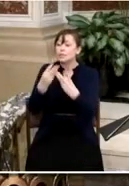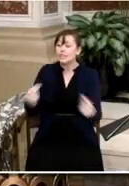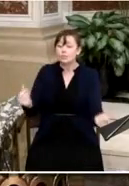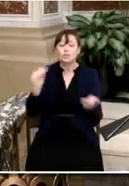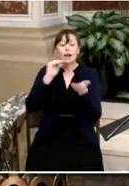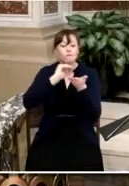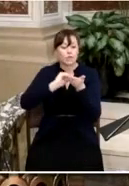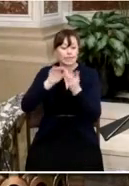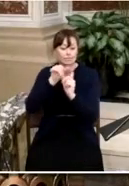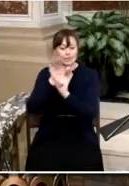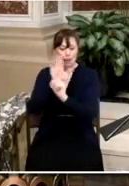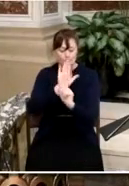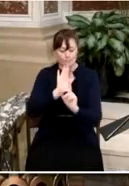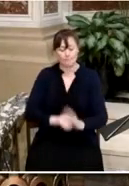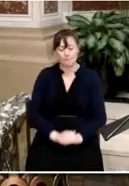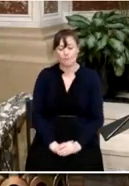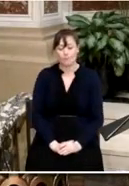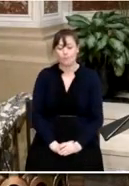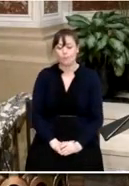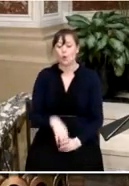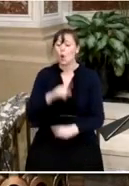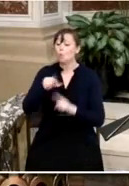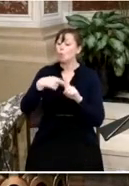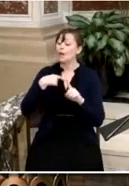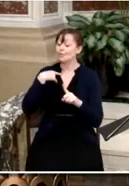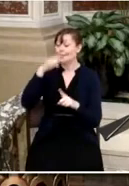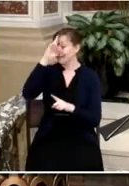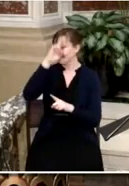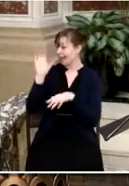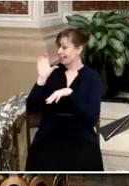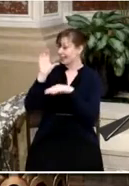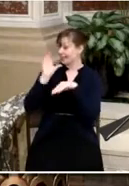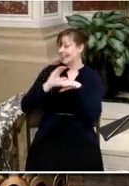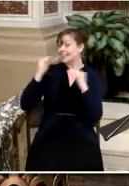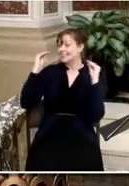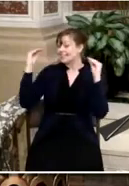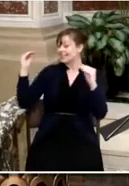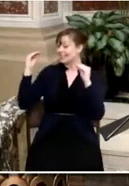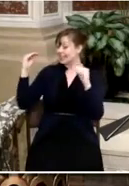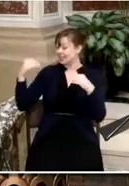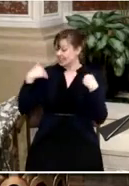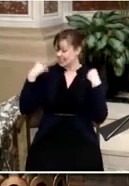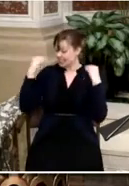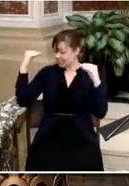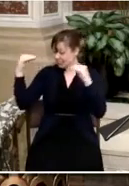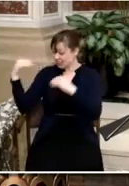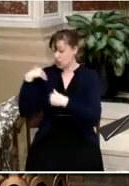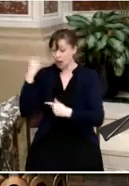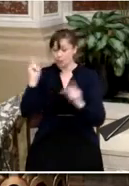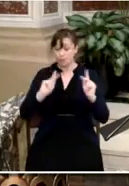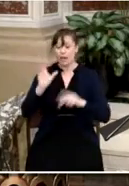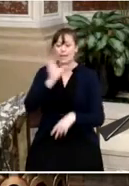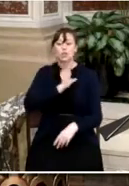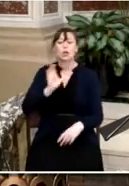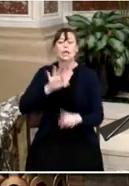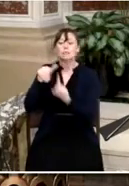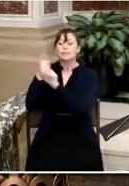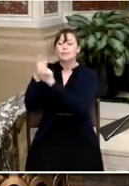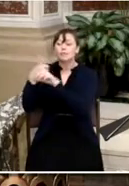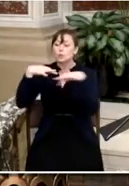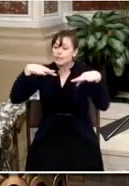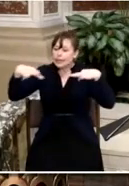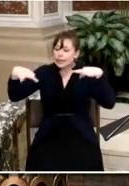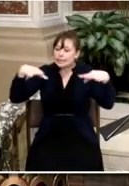them. When we catechize and teach the young, it is Christ himself who explains